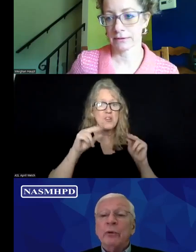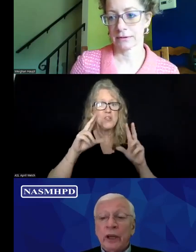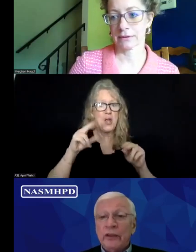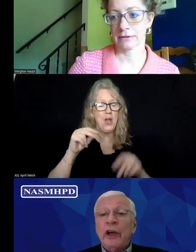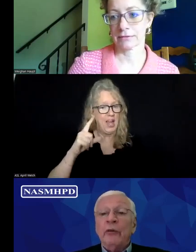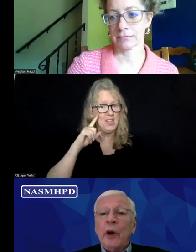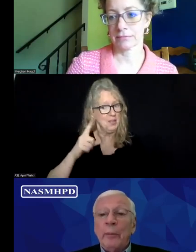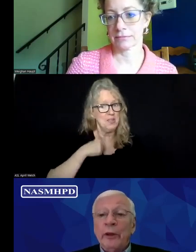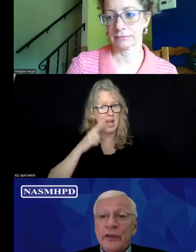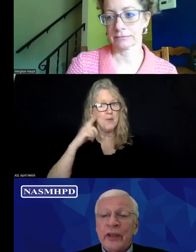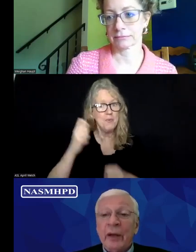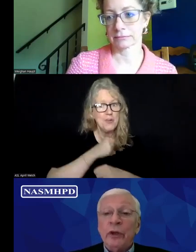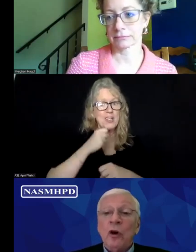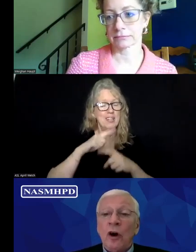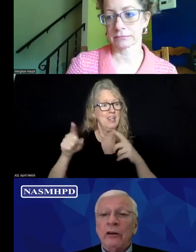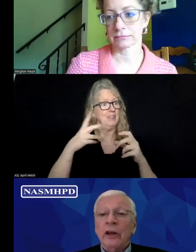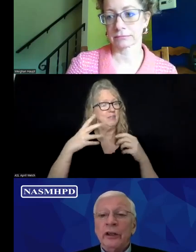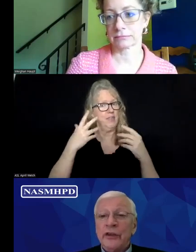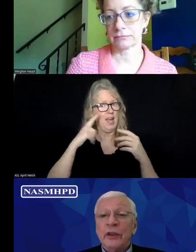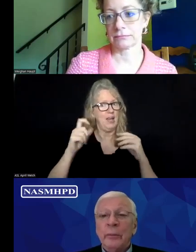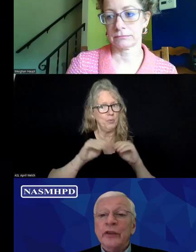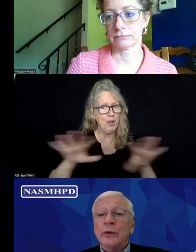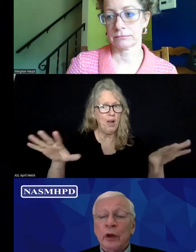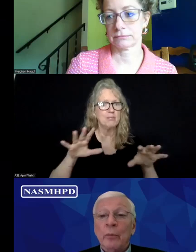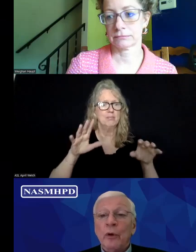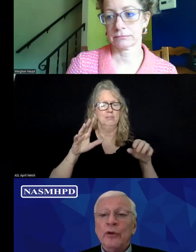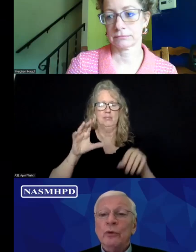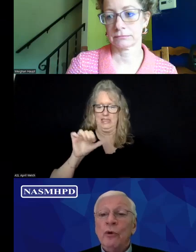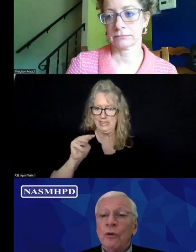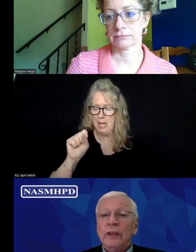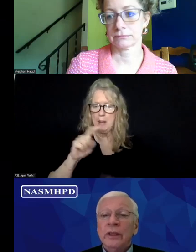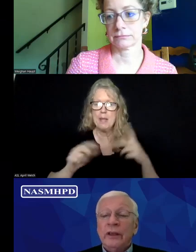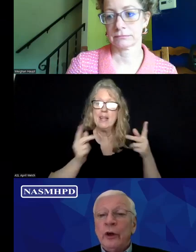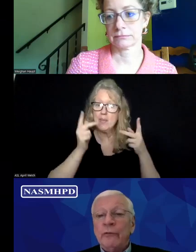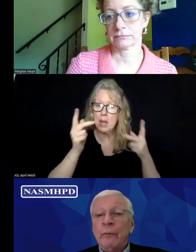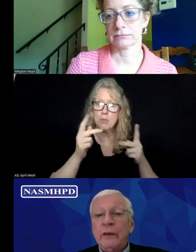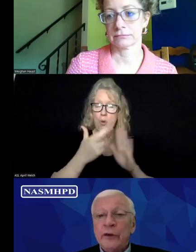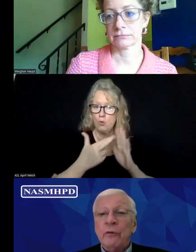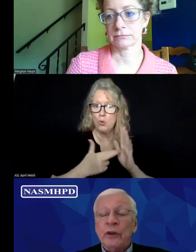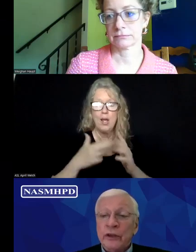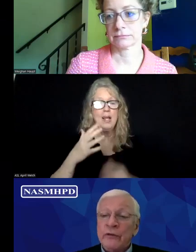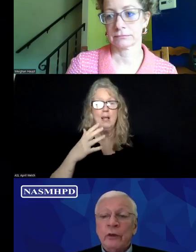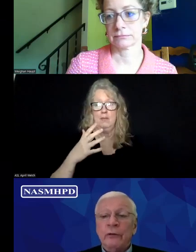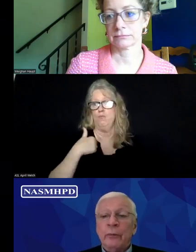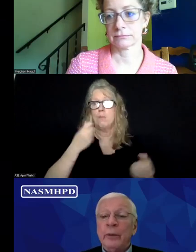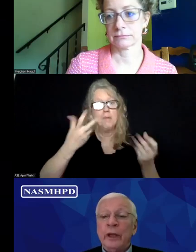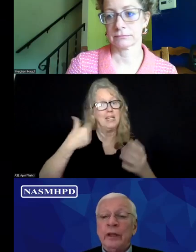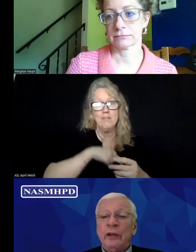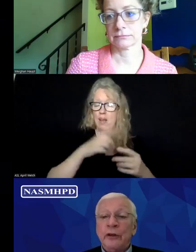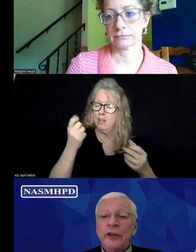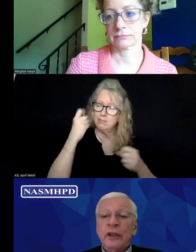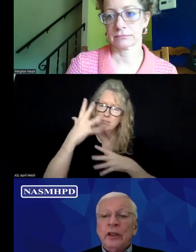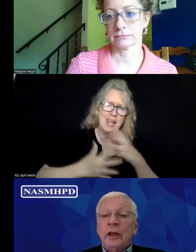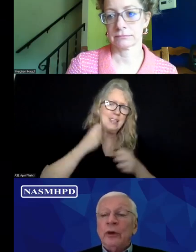by the fact that we're getting the kind of prominence that we are in the CMS proposed rule. For many of us who've worked in this field for many,